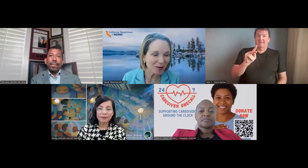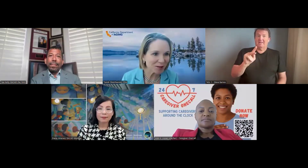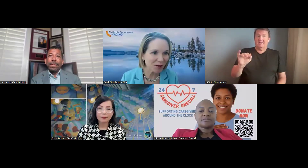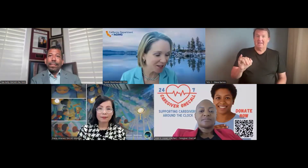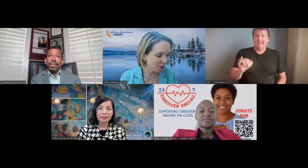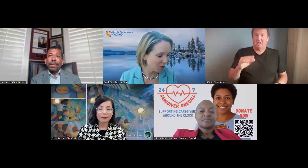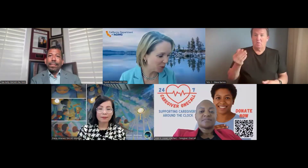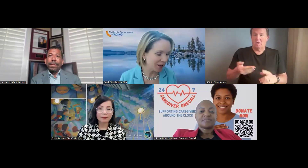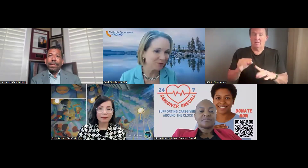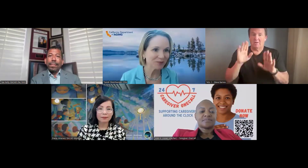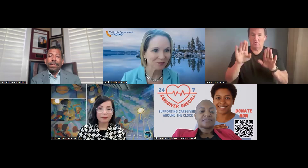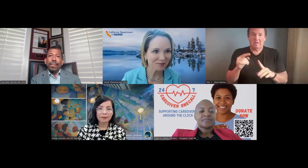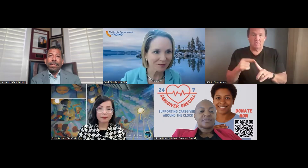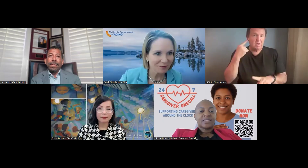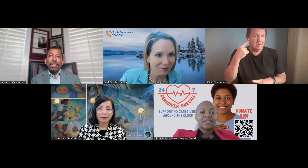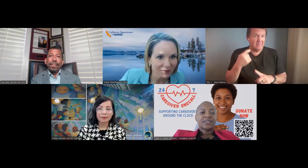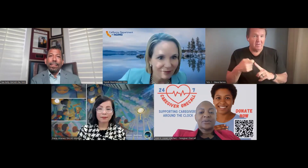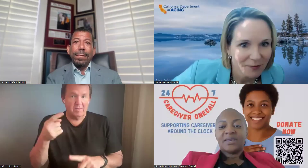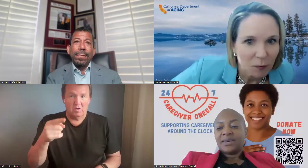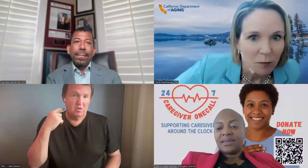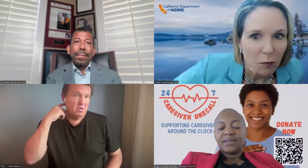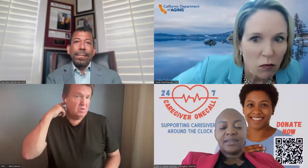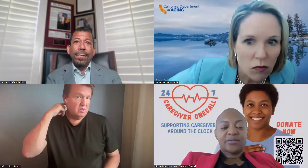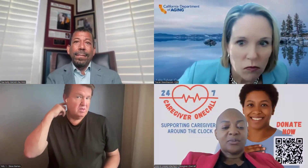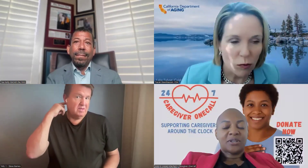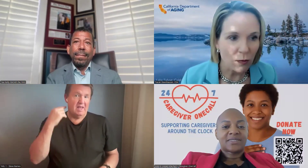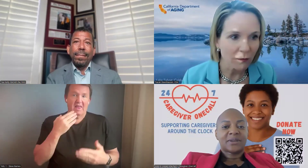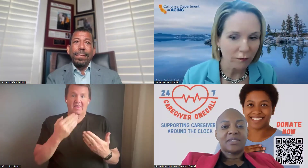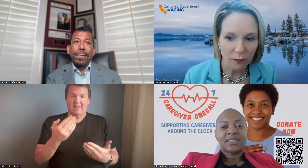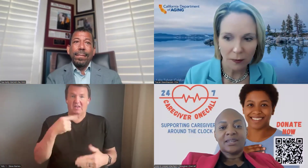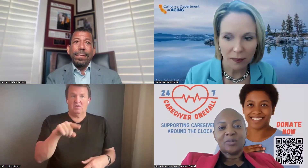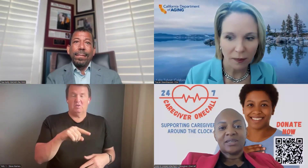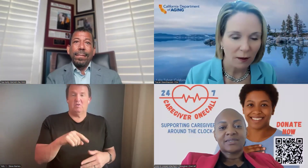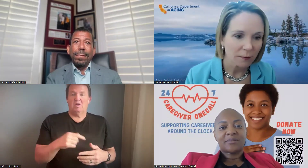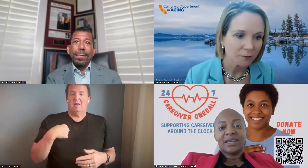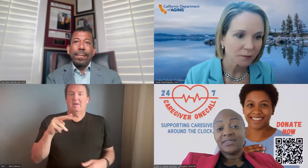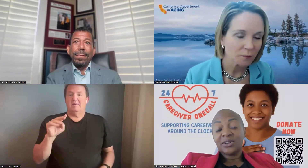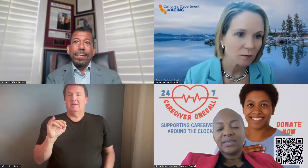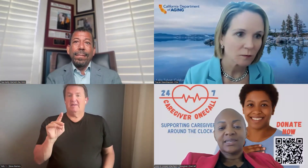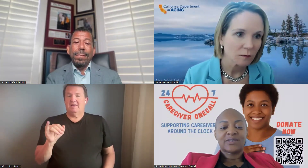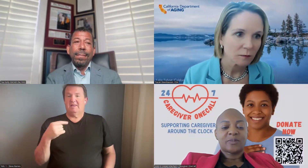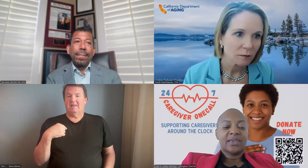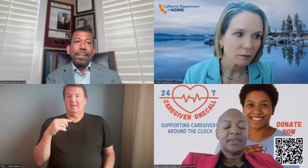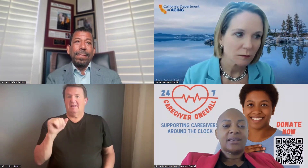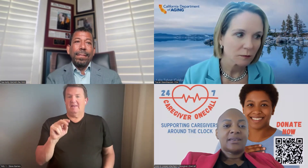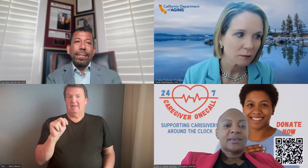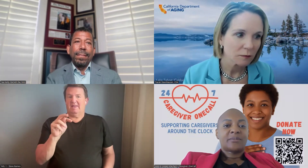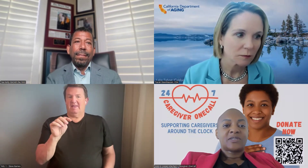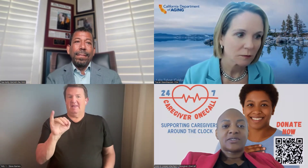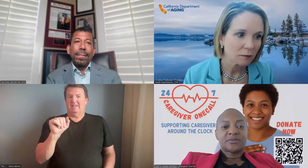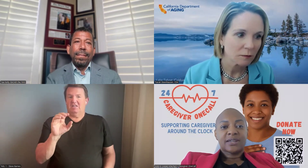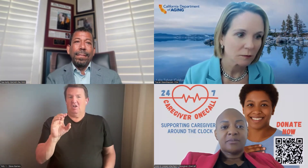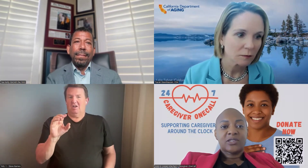welcome, and it's great to hear from you again. Thank you. Hi again, everyone. So I'm Nikki Lopez. I'm in Antioch in the East Bay.